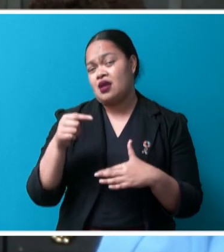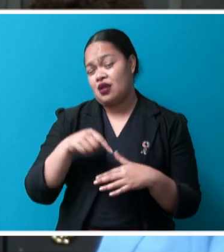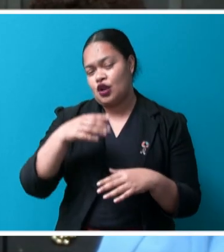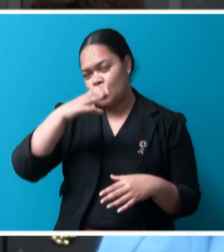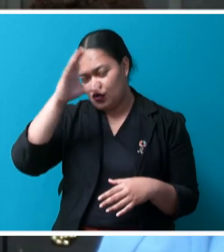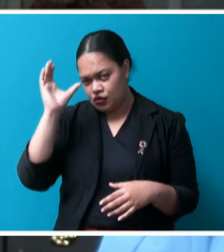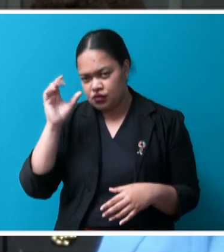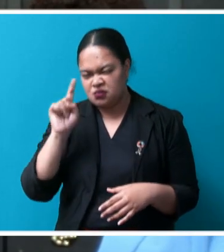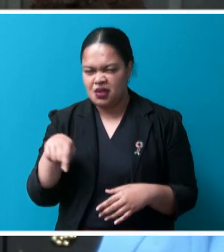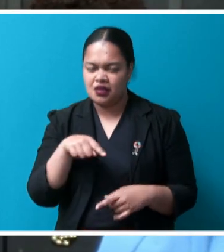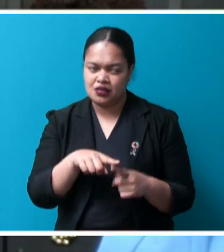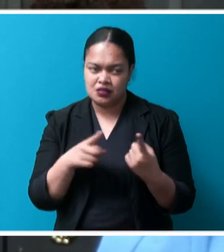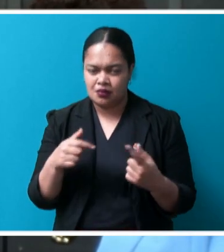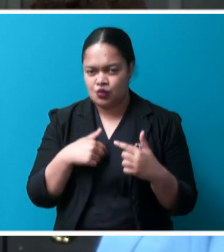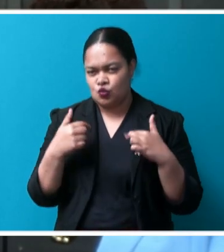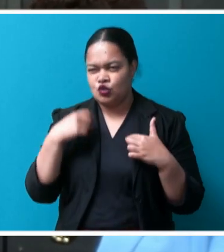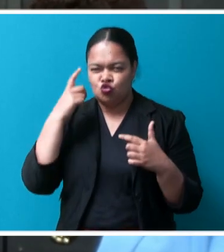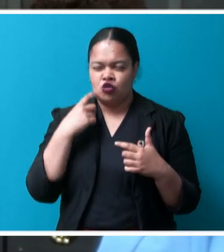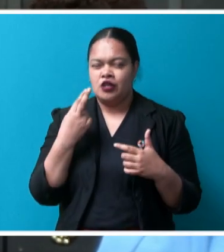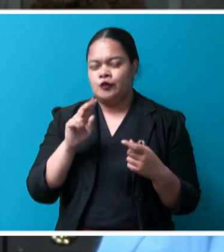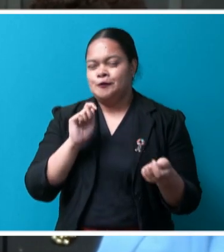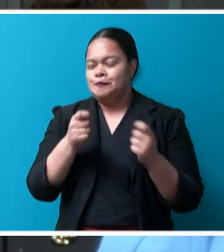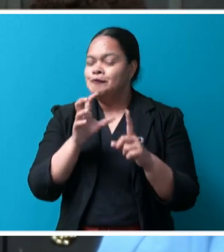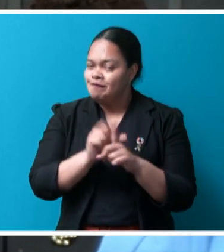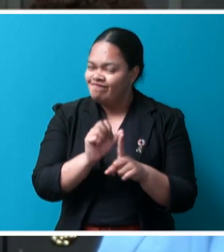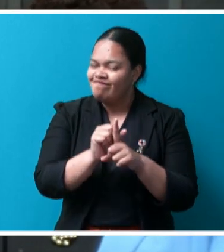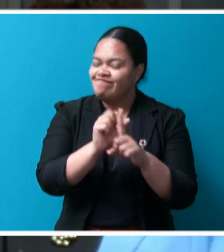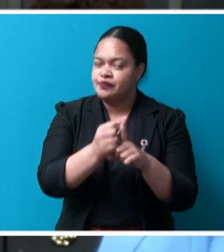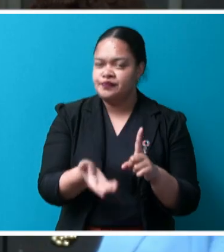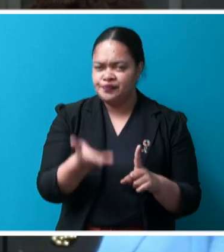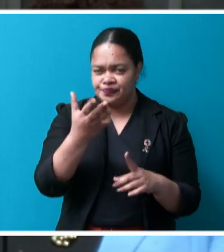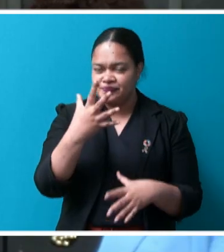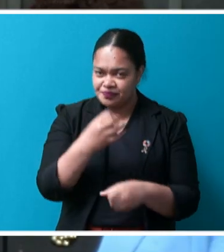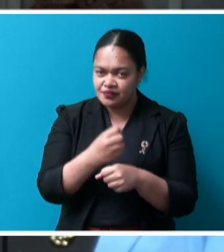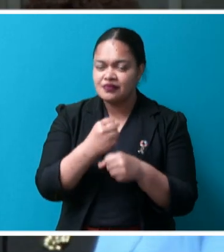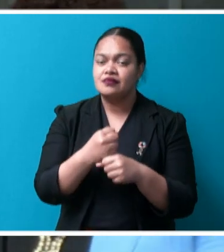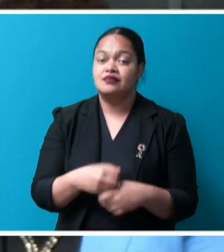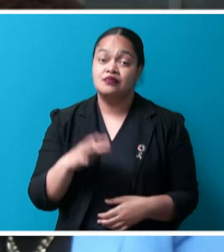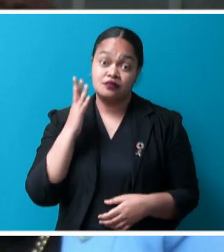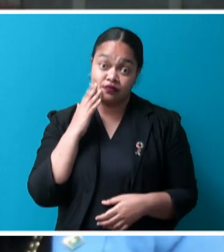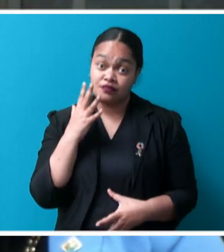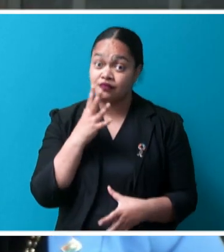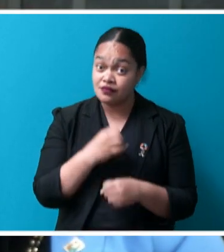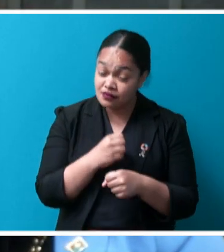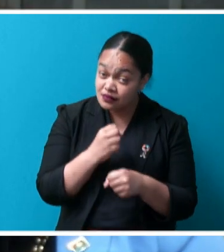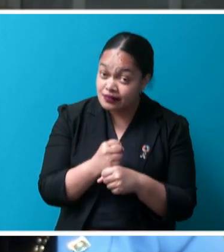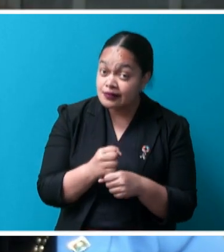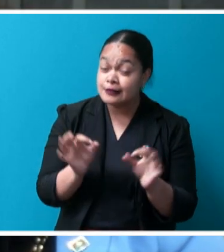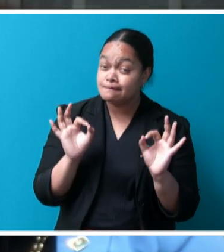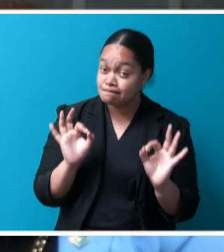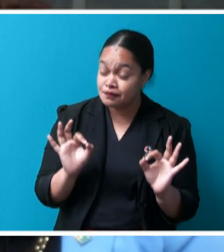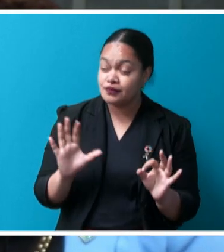that is something we are playing catch up with in ensuring that while we upgrade, that all aspects